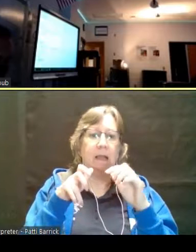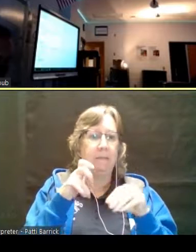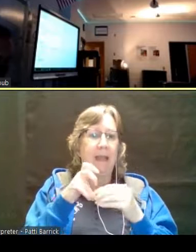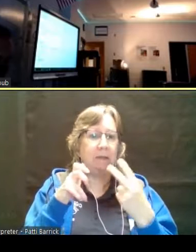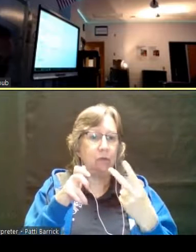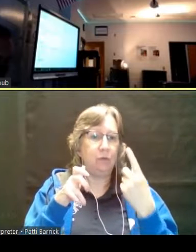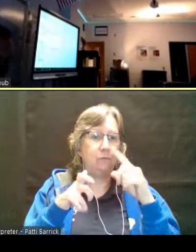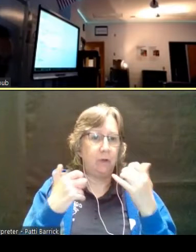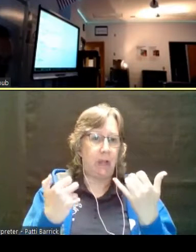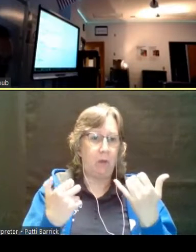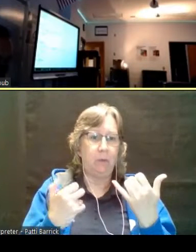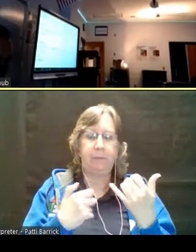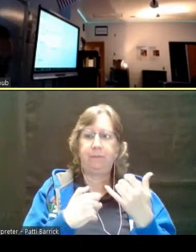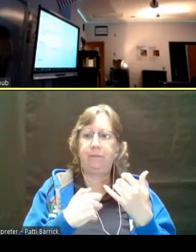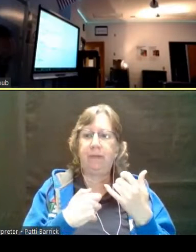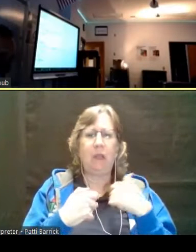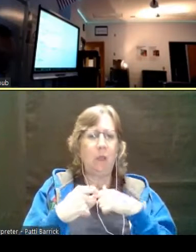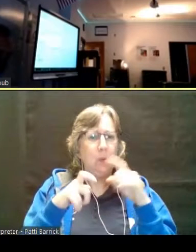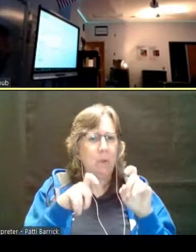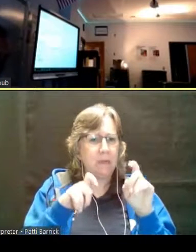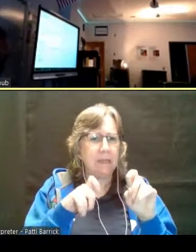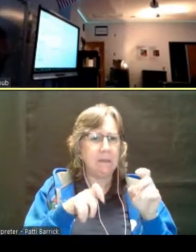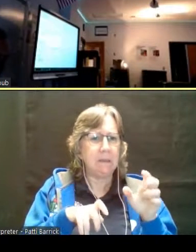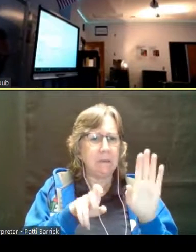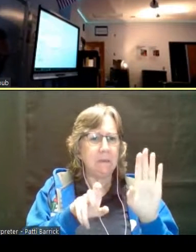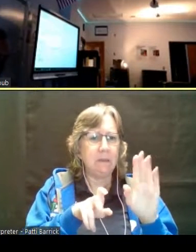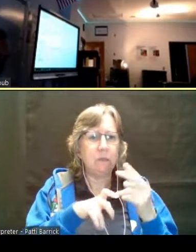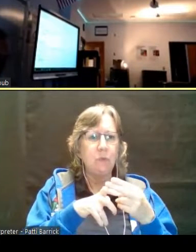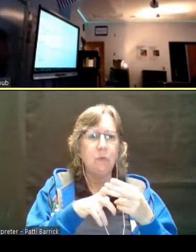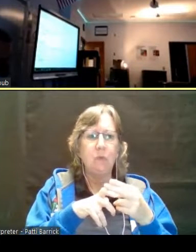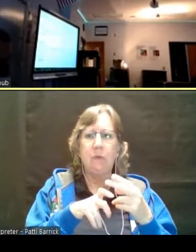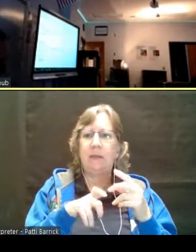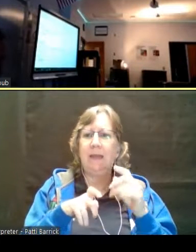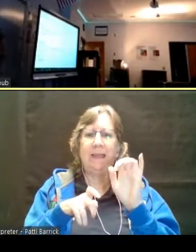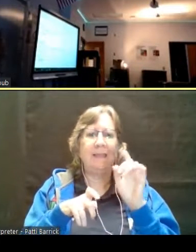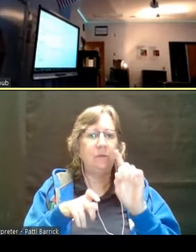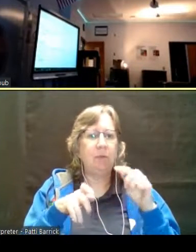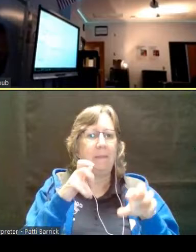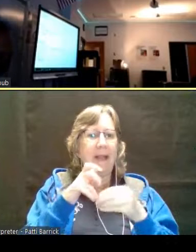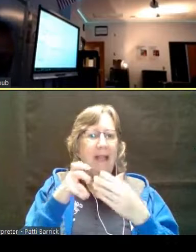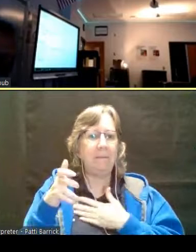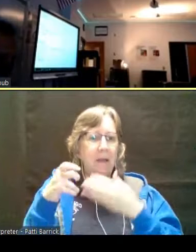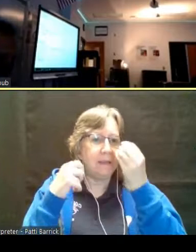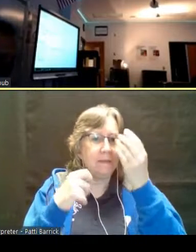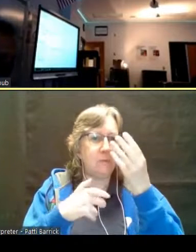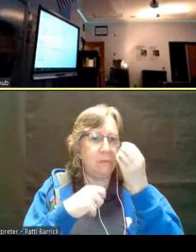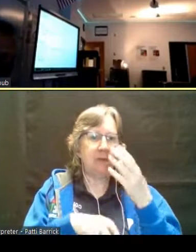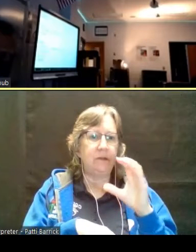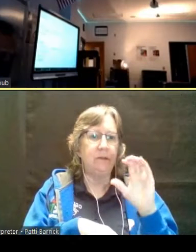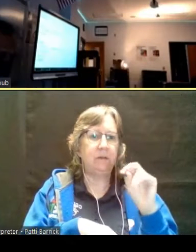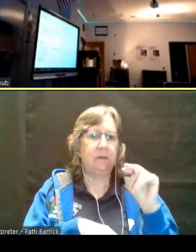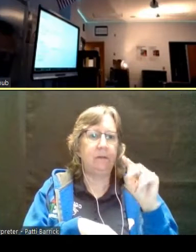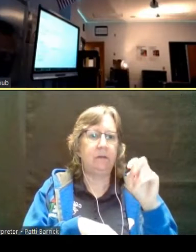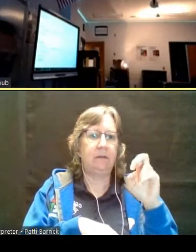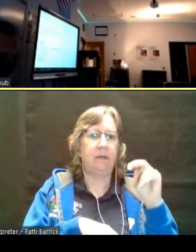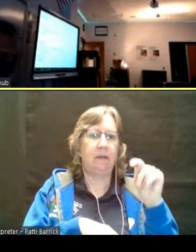of test this out in a moment. And this is where my content's going to go. So I'm going to say,